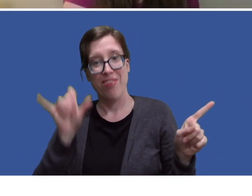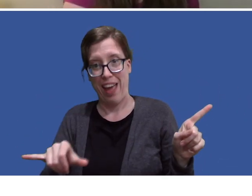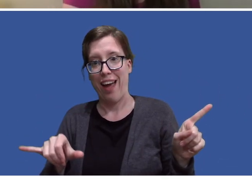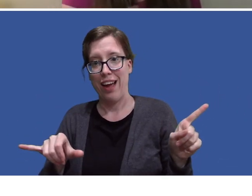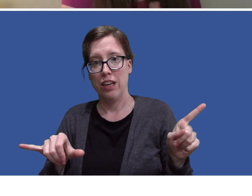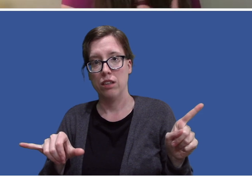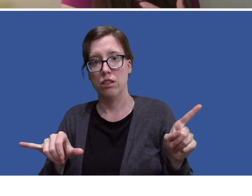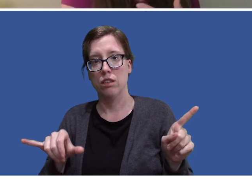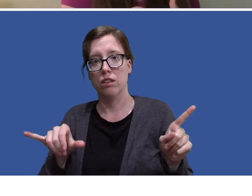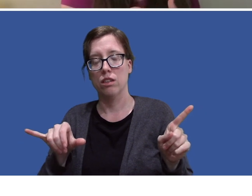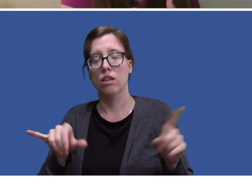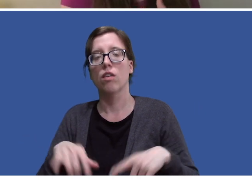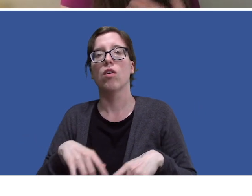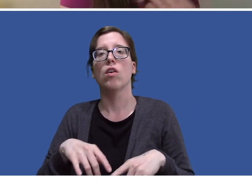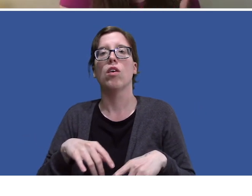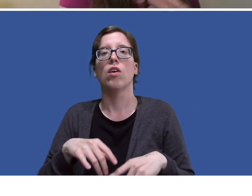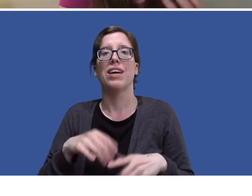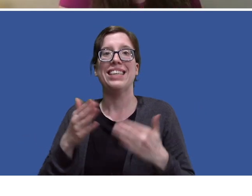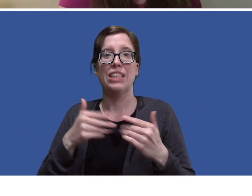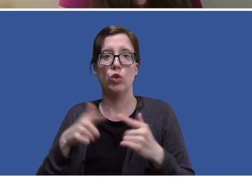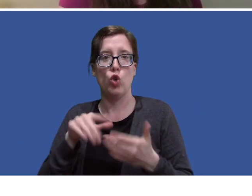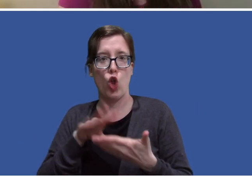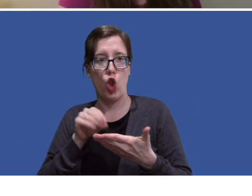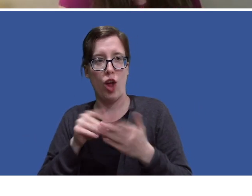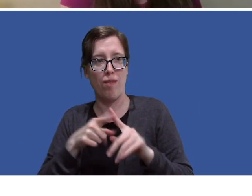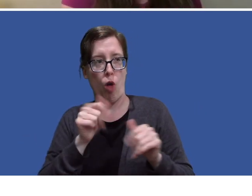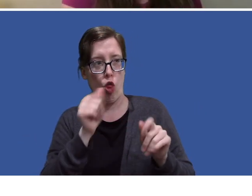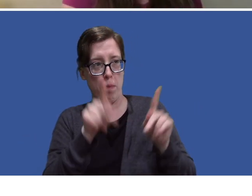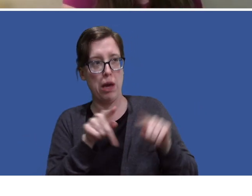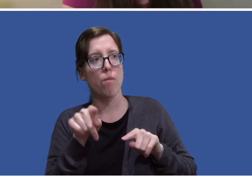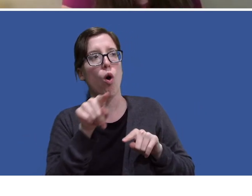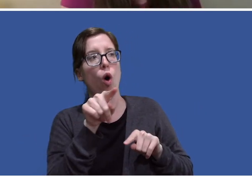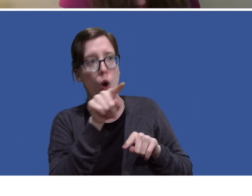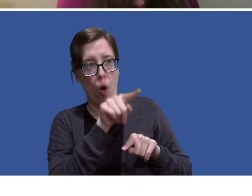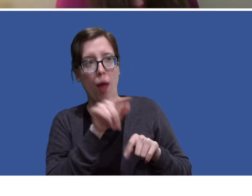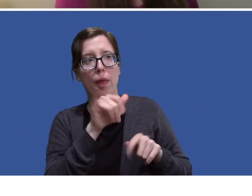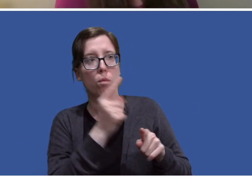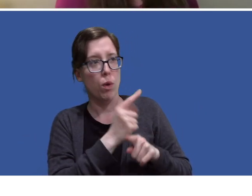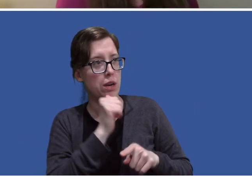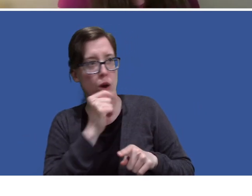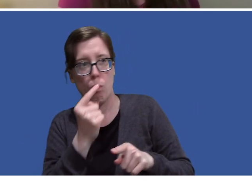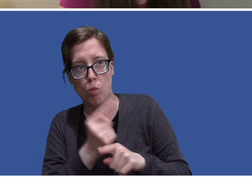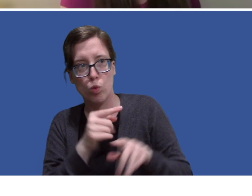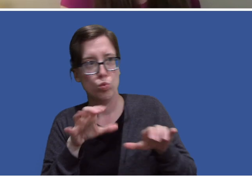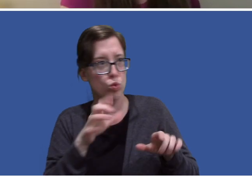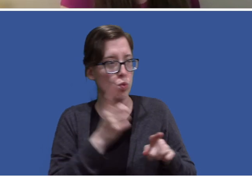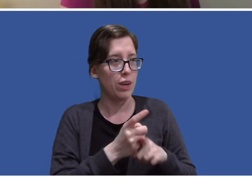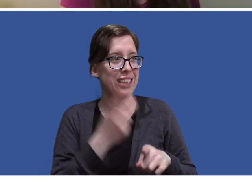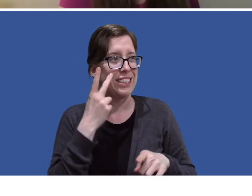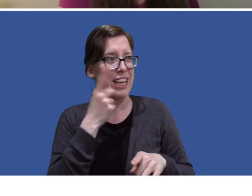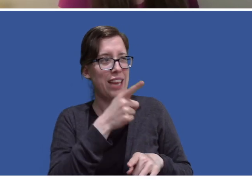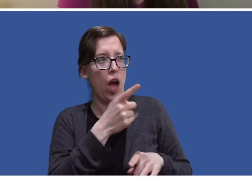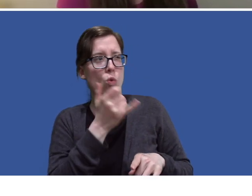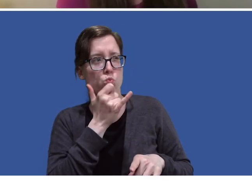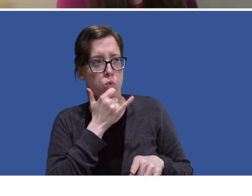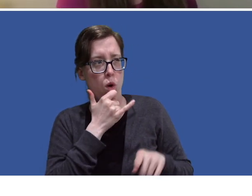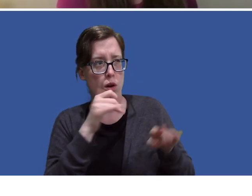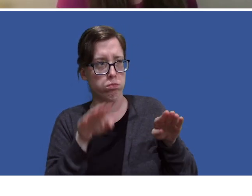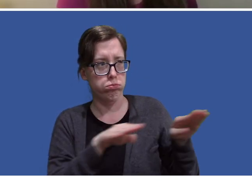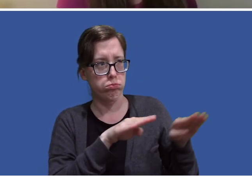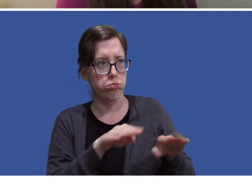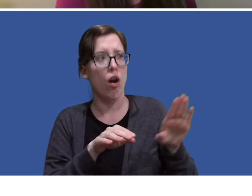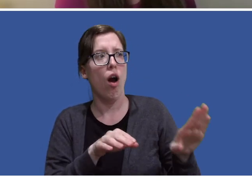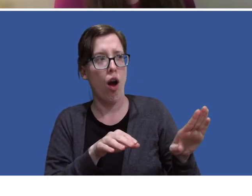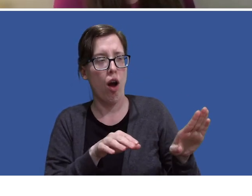and see what is wrong with somebody else's behavior than to go and internalize that in our